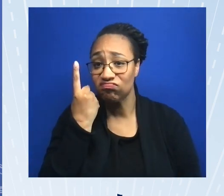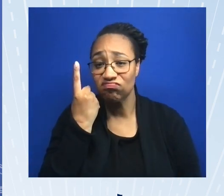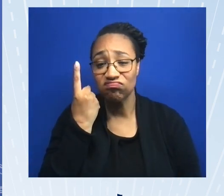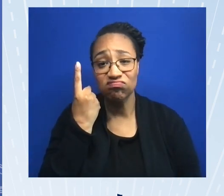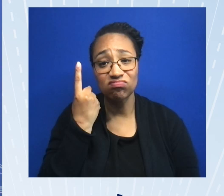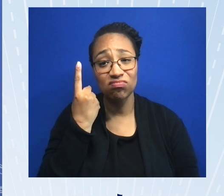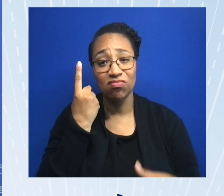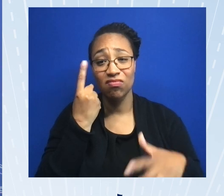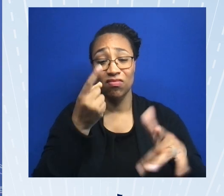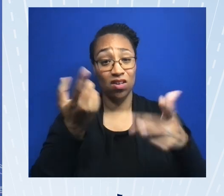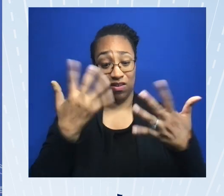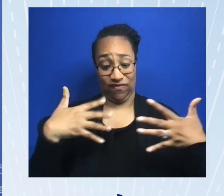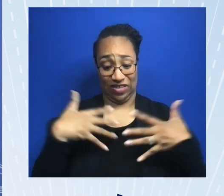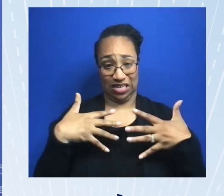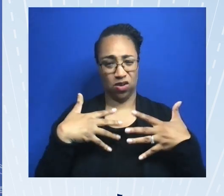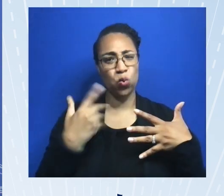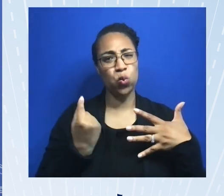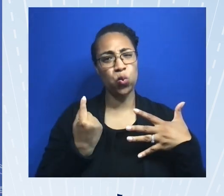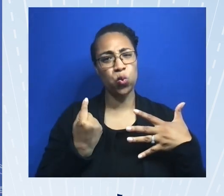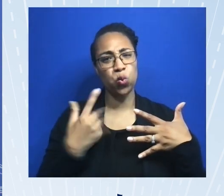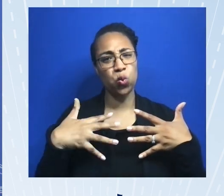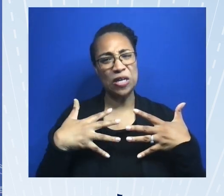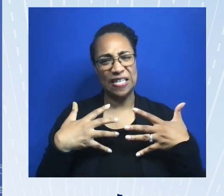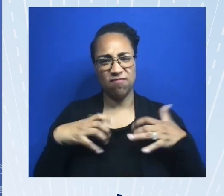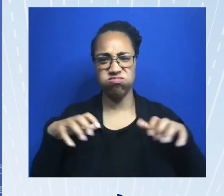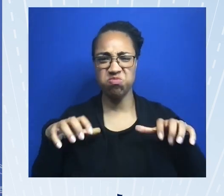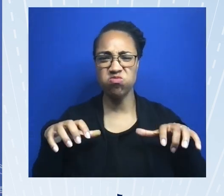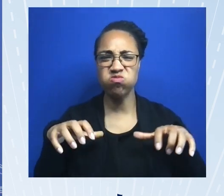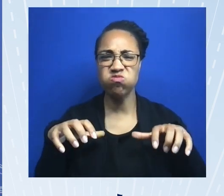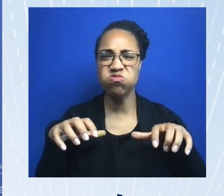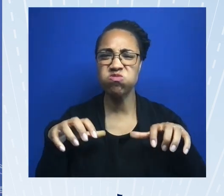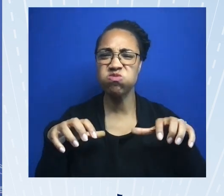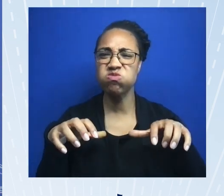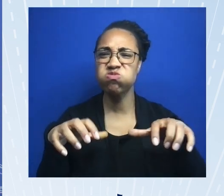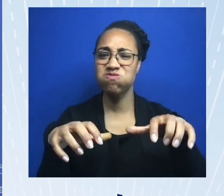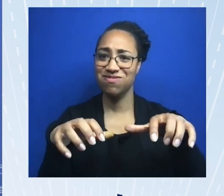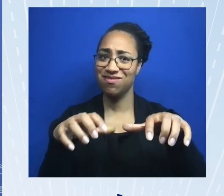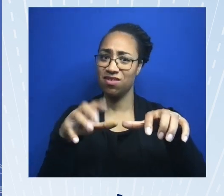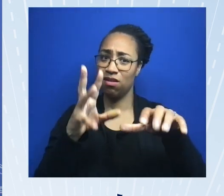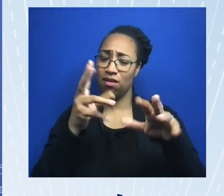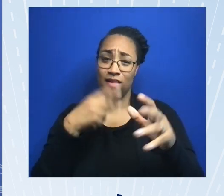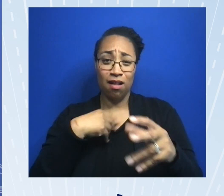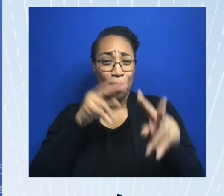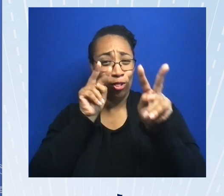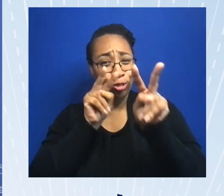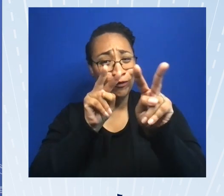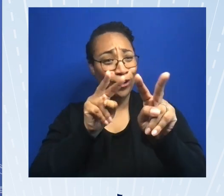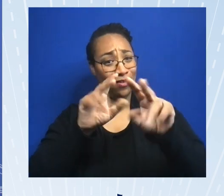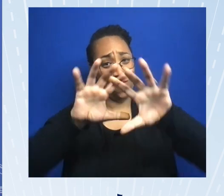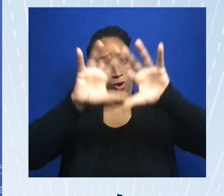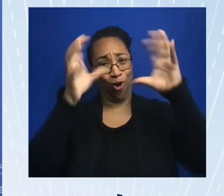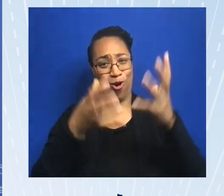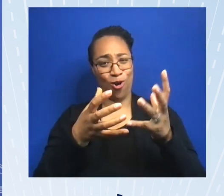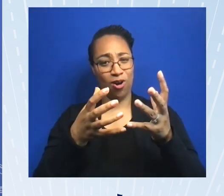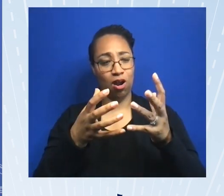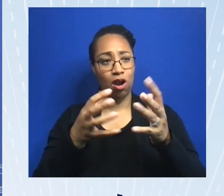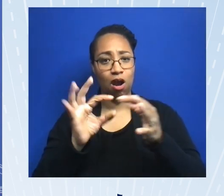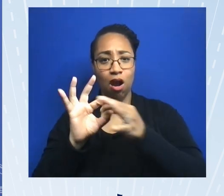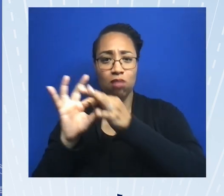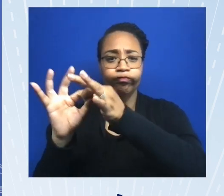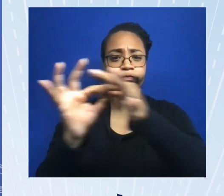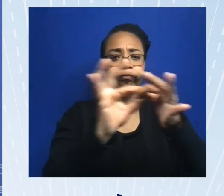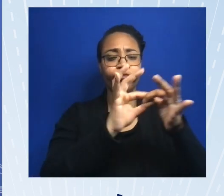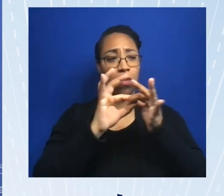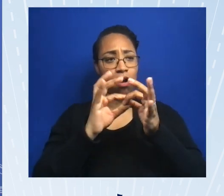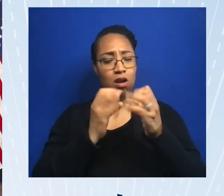in the days, months, and years ahead to strengthen our homeland security and to strengthen our democracy.